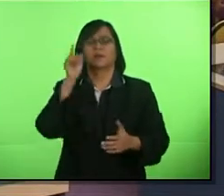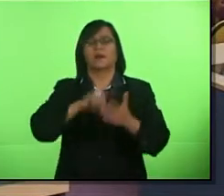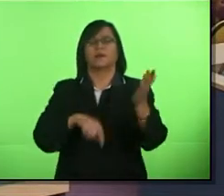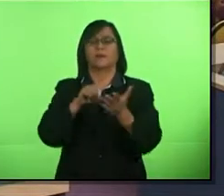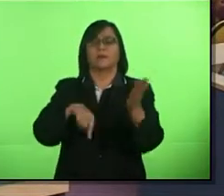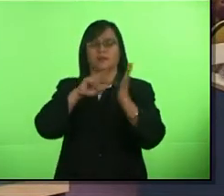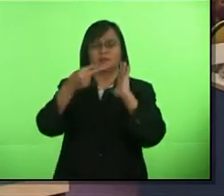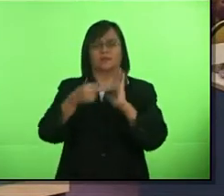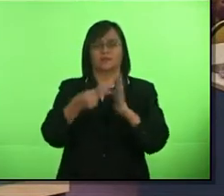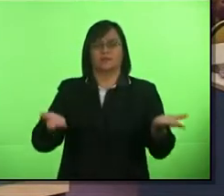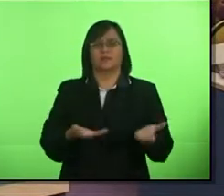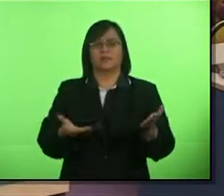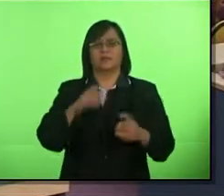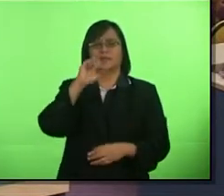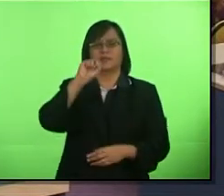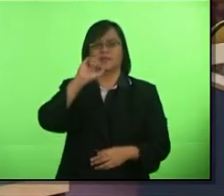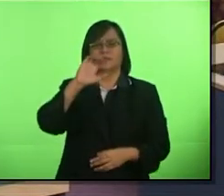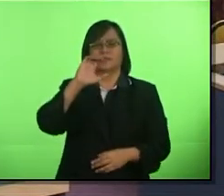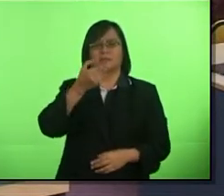Apa skimming?